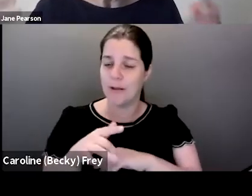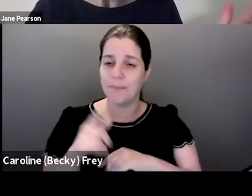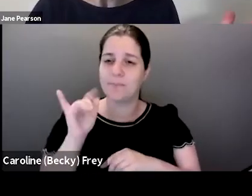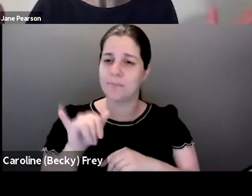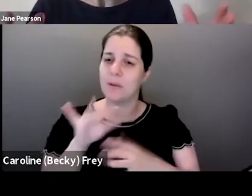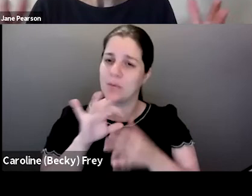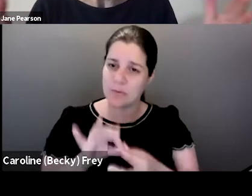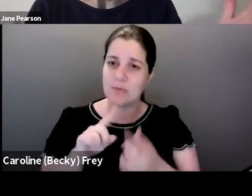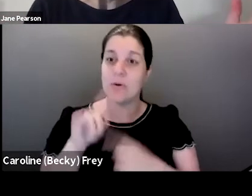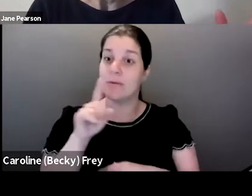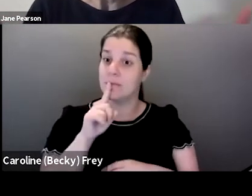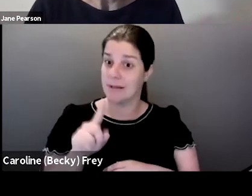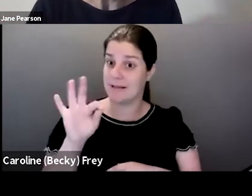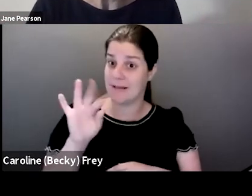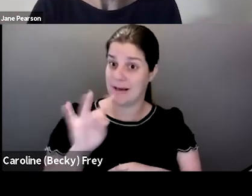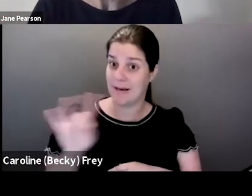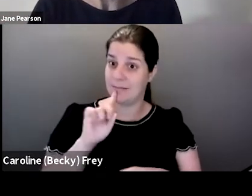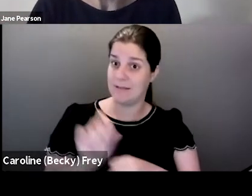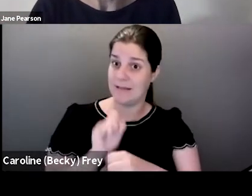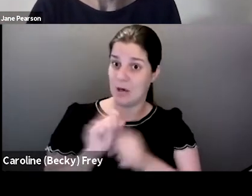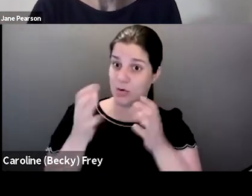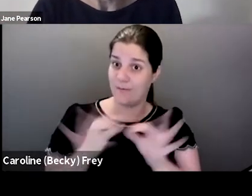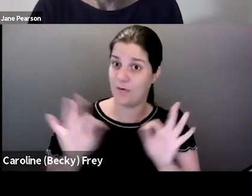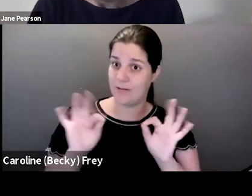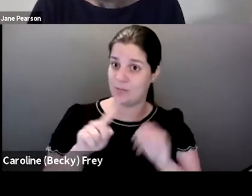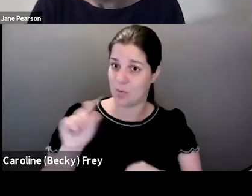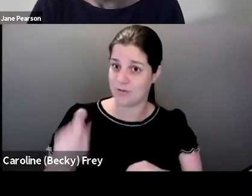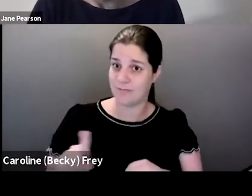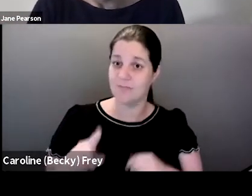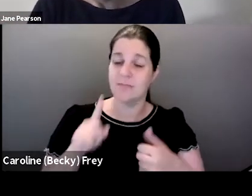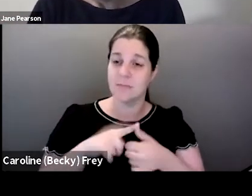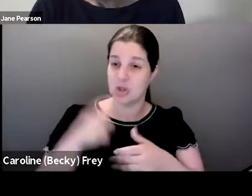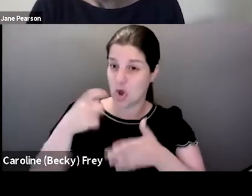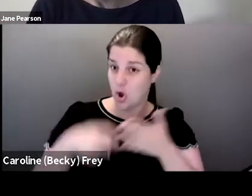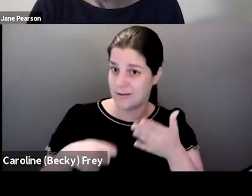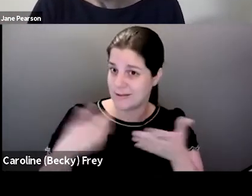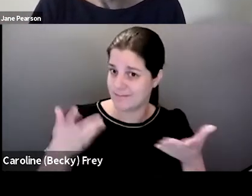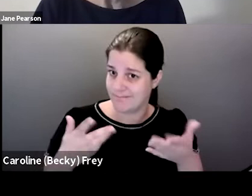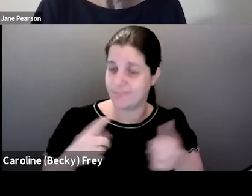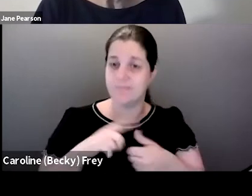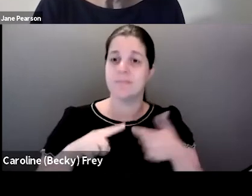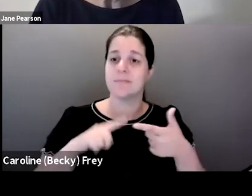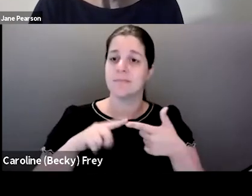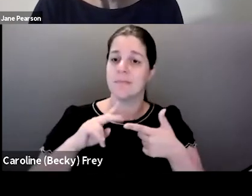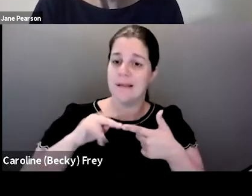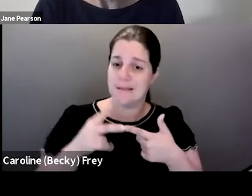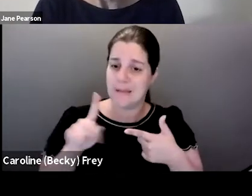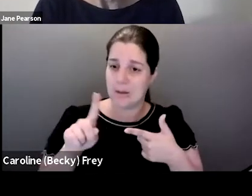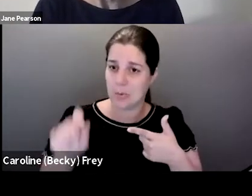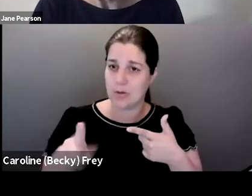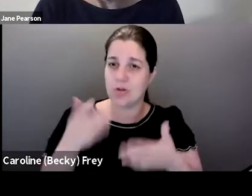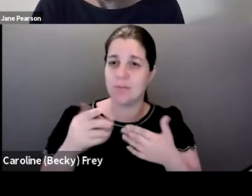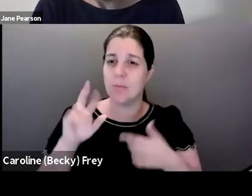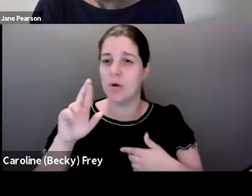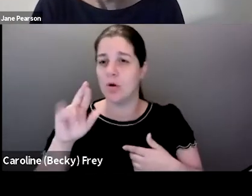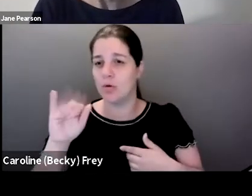is 988 actually free? Does it cost anything to call? And then a second one, and maybe Richard